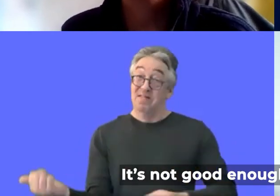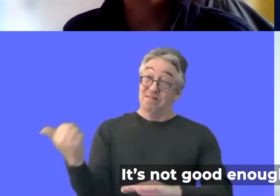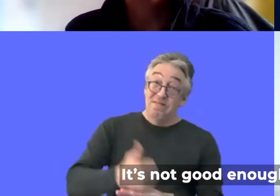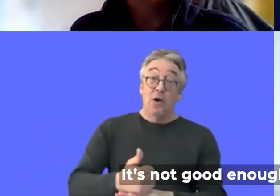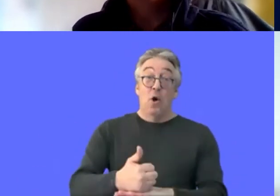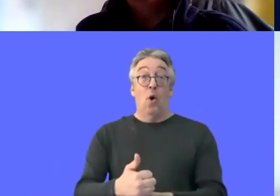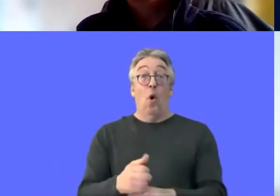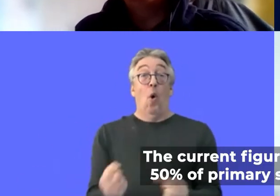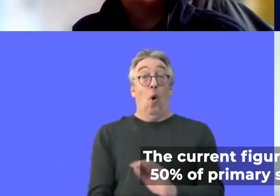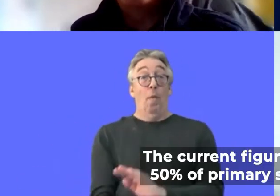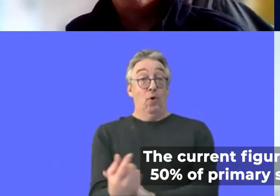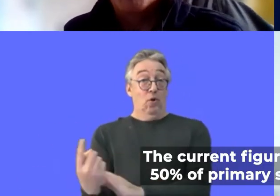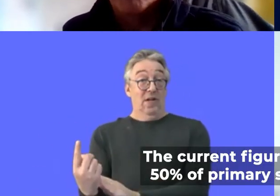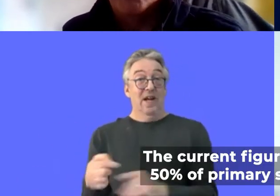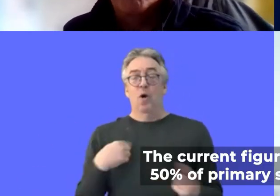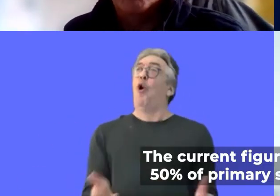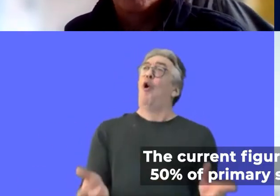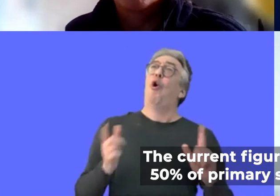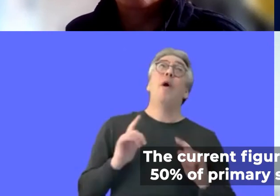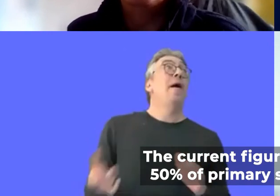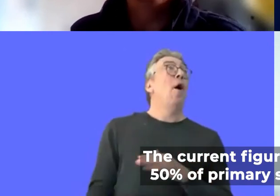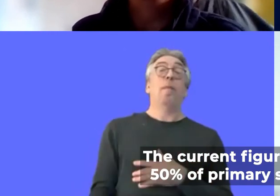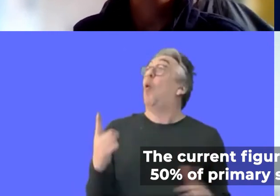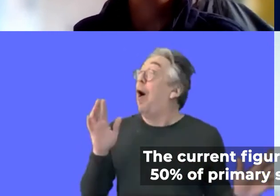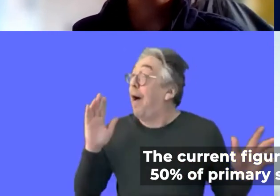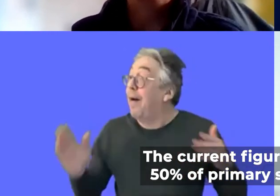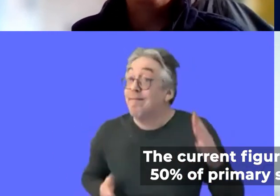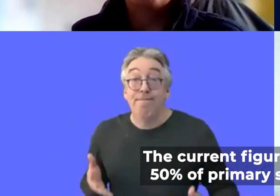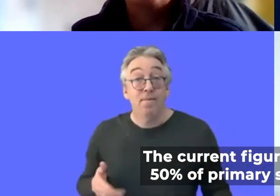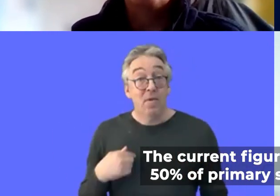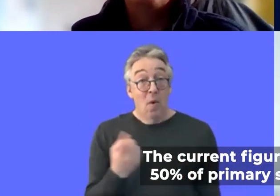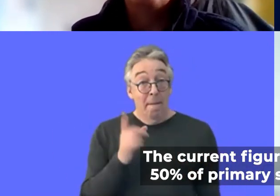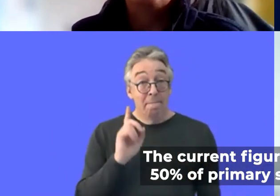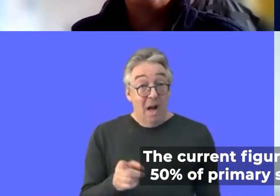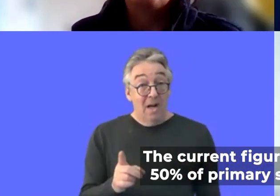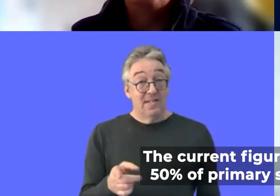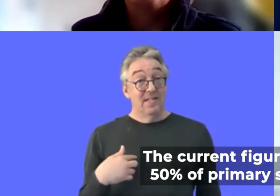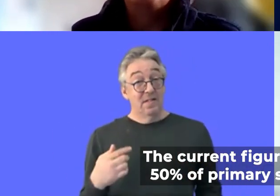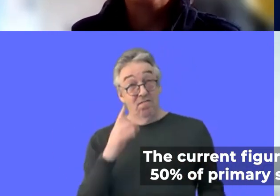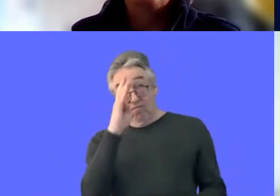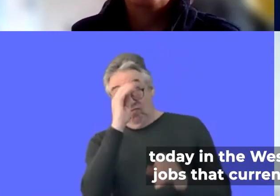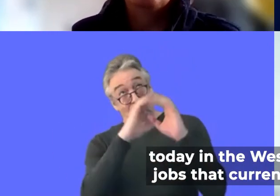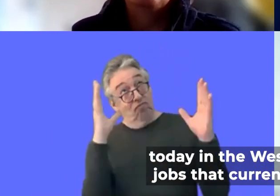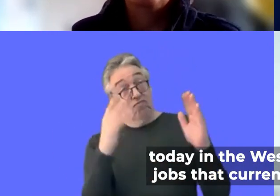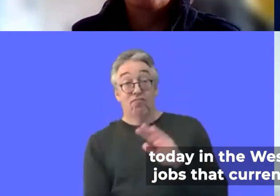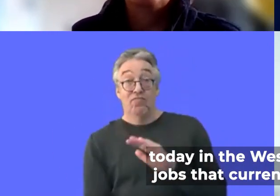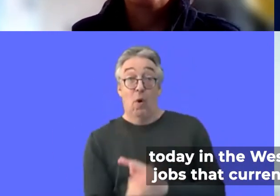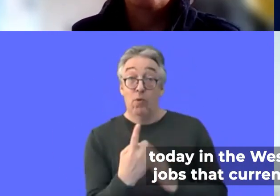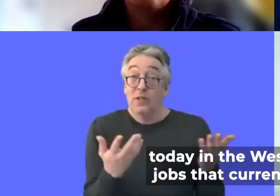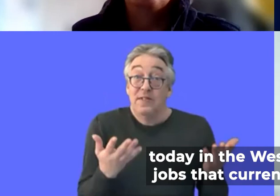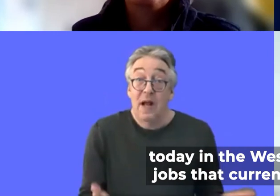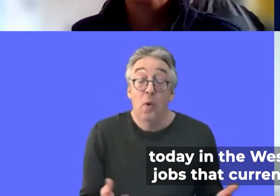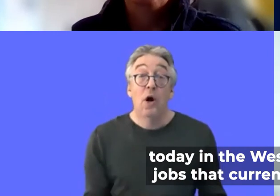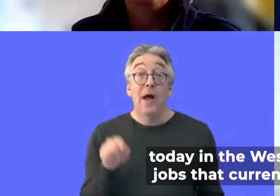for them. The current figures are that over 50% of primary school children today in